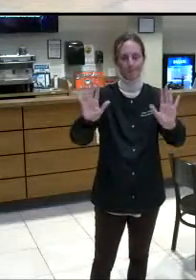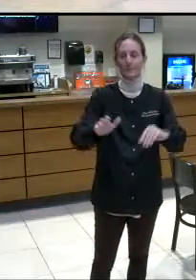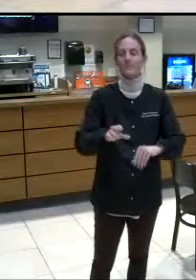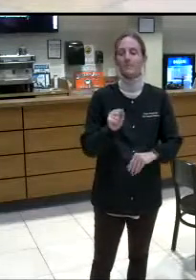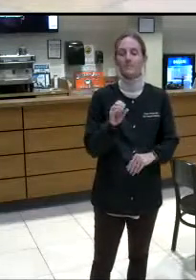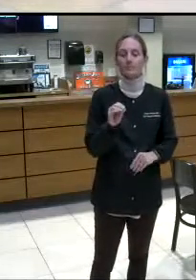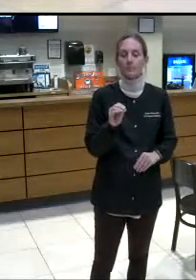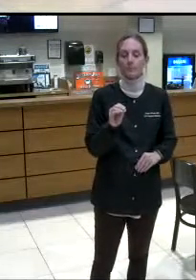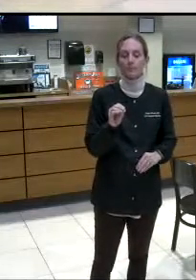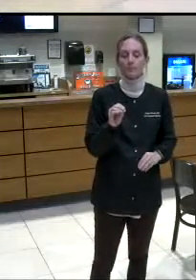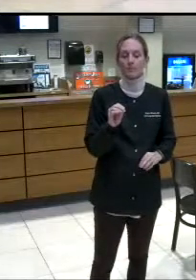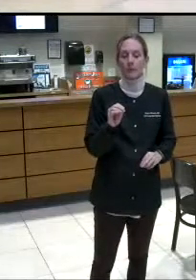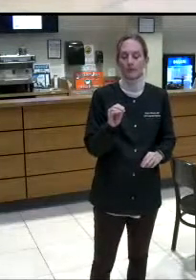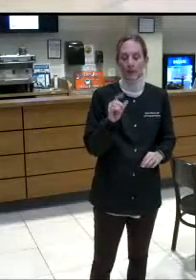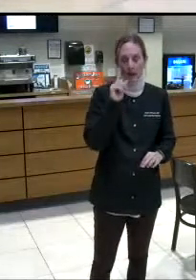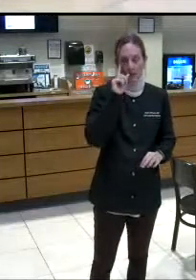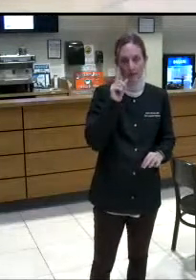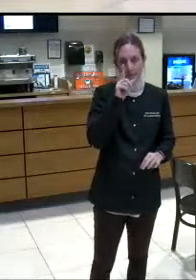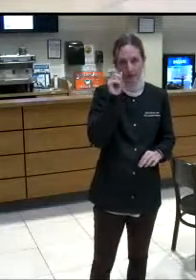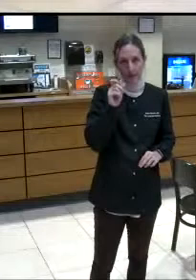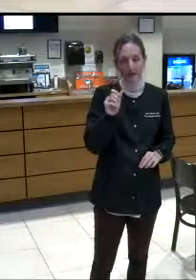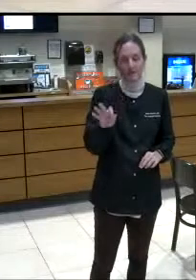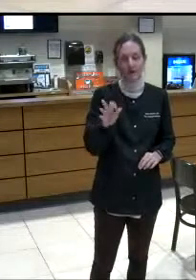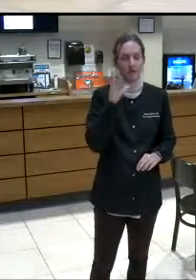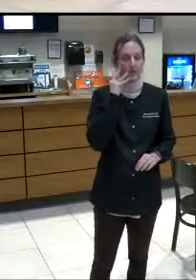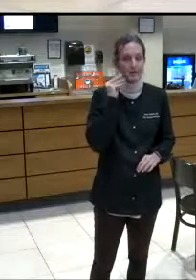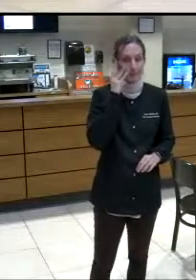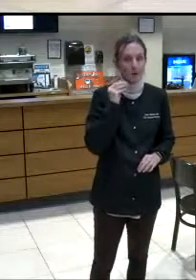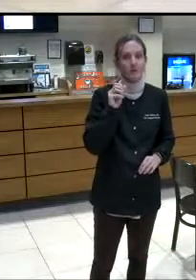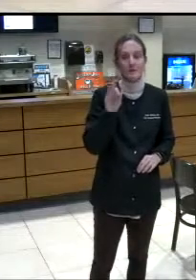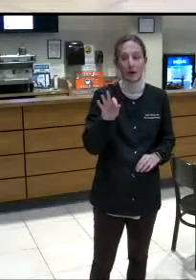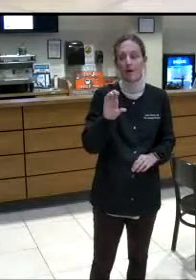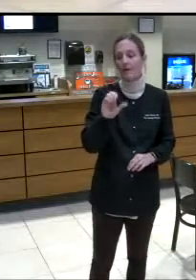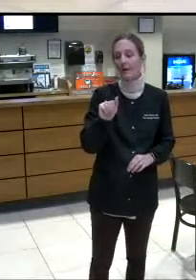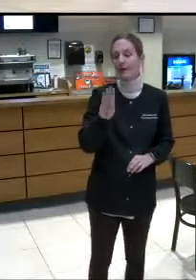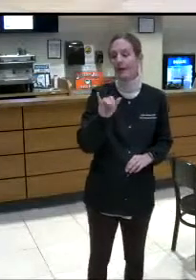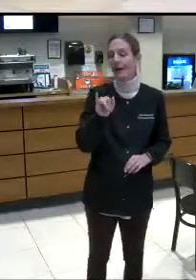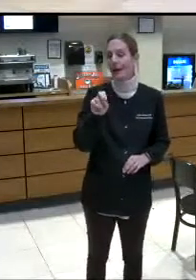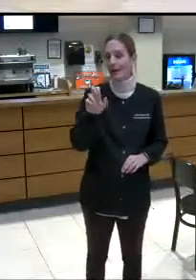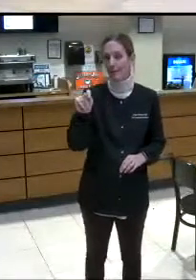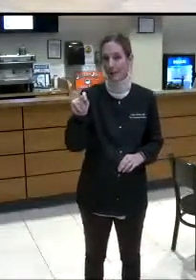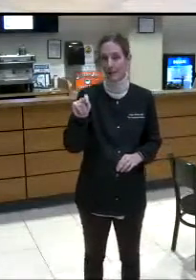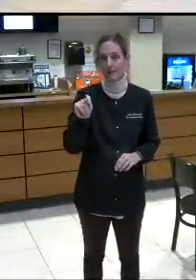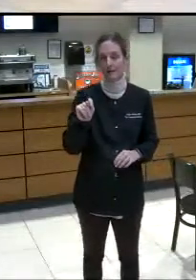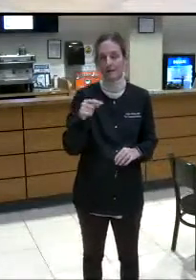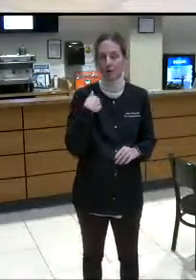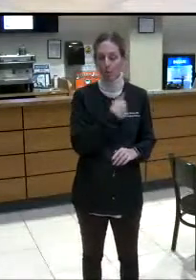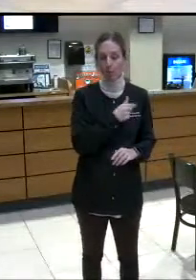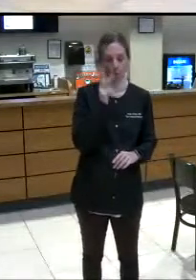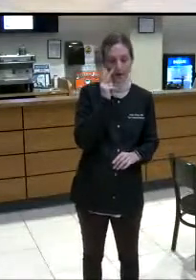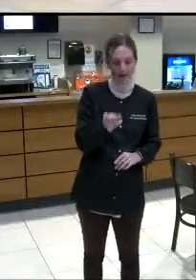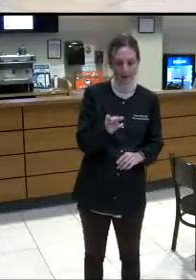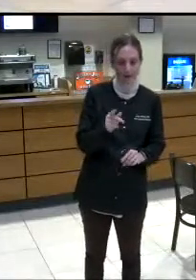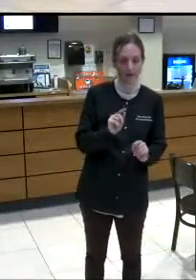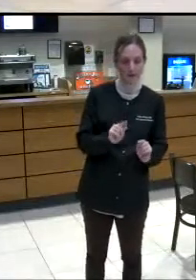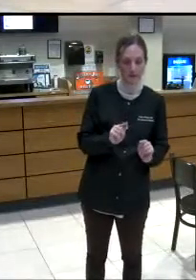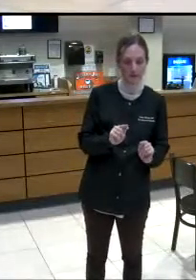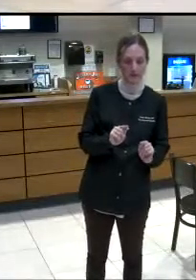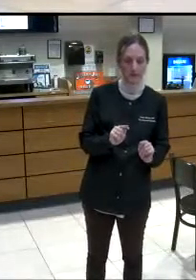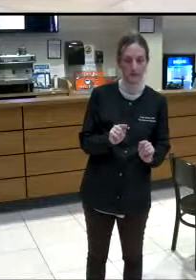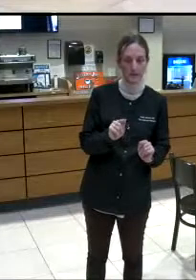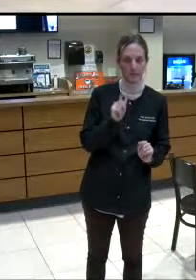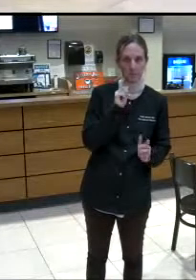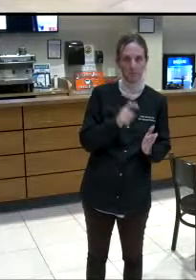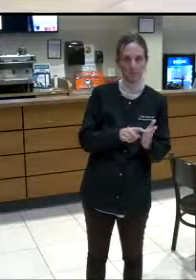of the experience of our cabinet, sometimes we see when schools are going down a